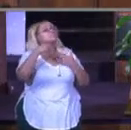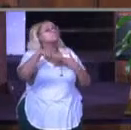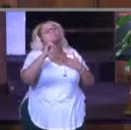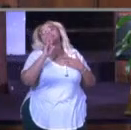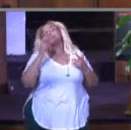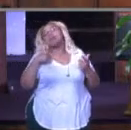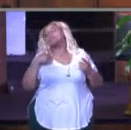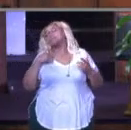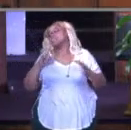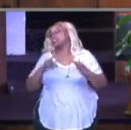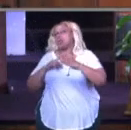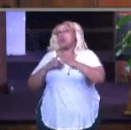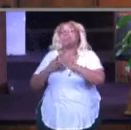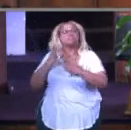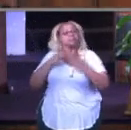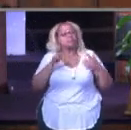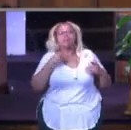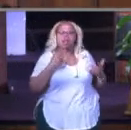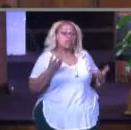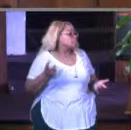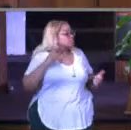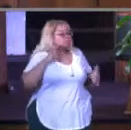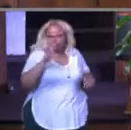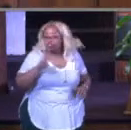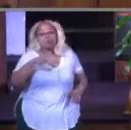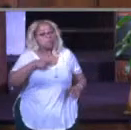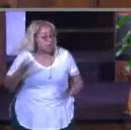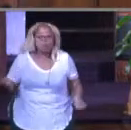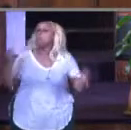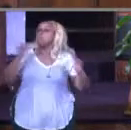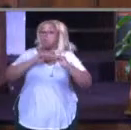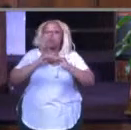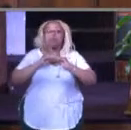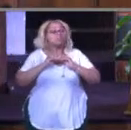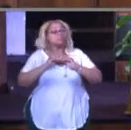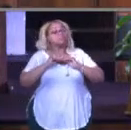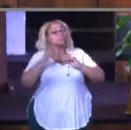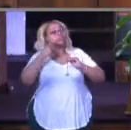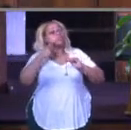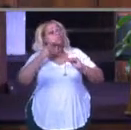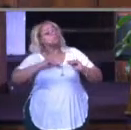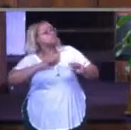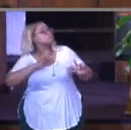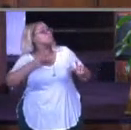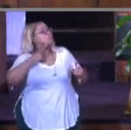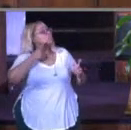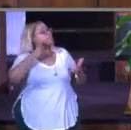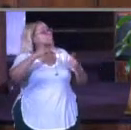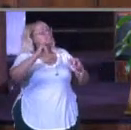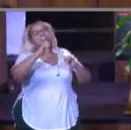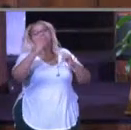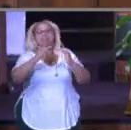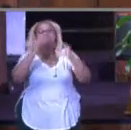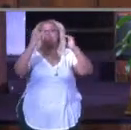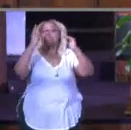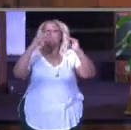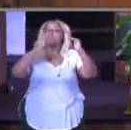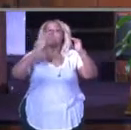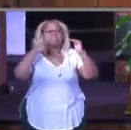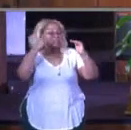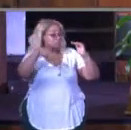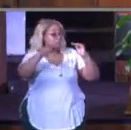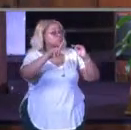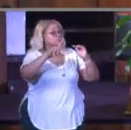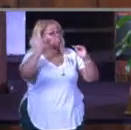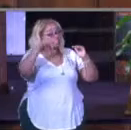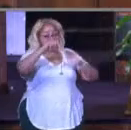For some of you, you say, I'm just getting started. For some of you say, I've been on a journey, but I'm gonna get more. Some of you, you may be mature, but you say, you know, there's still another level for me. So if that's